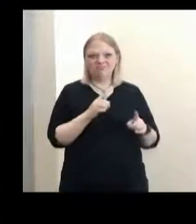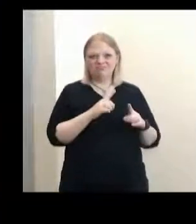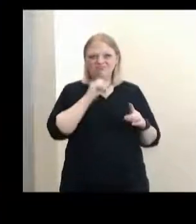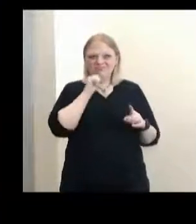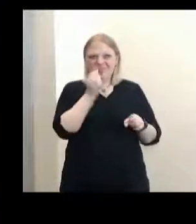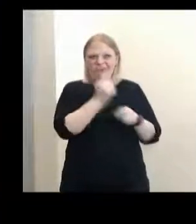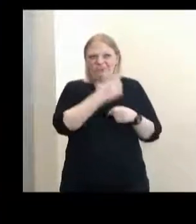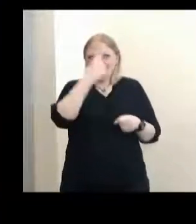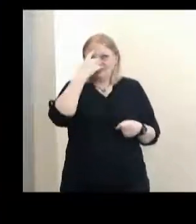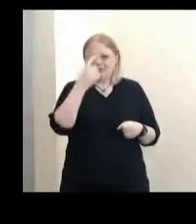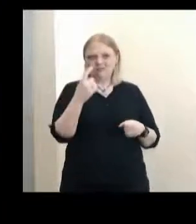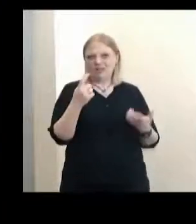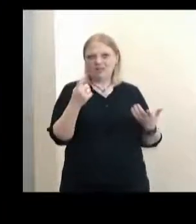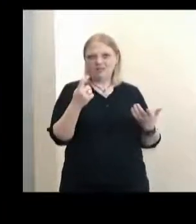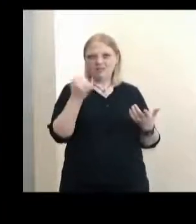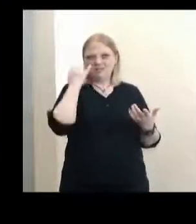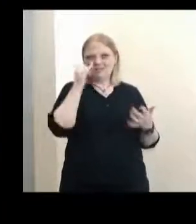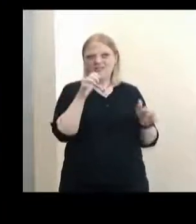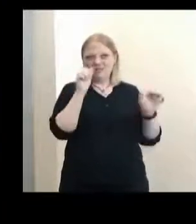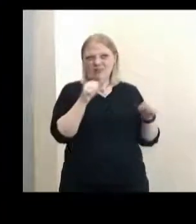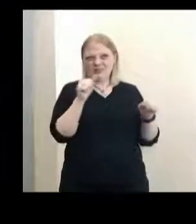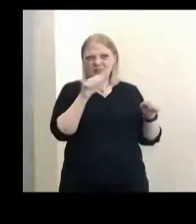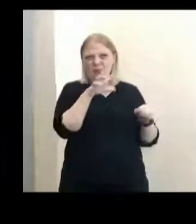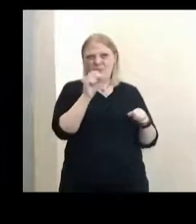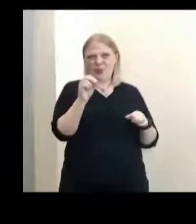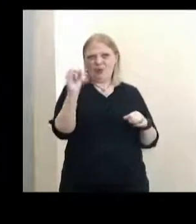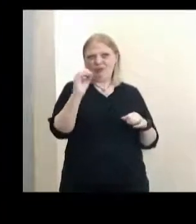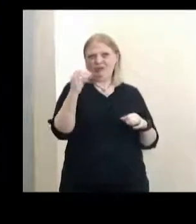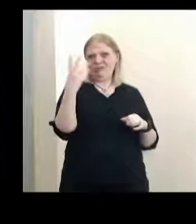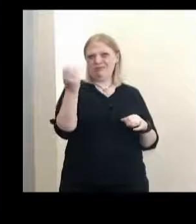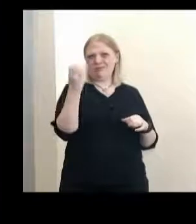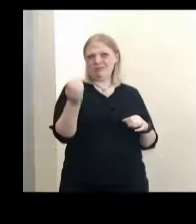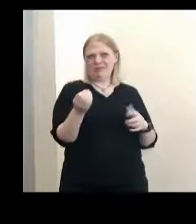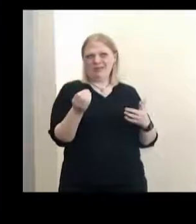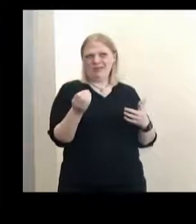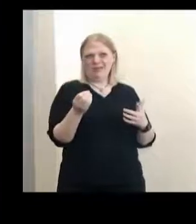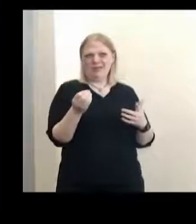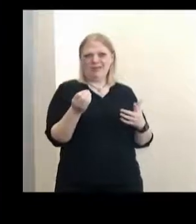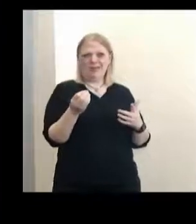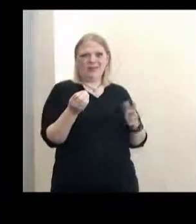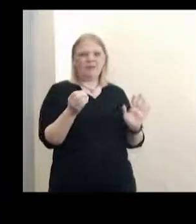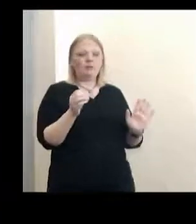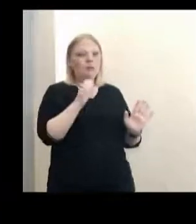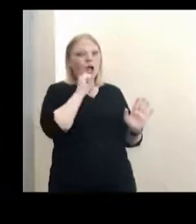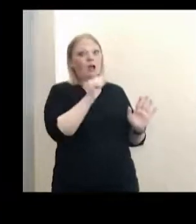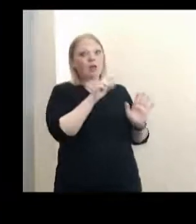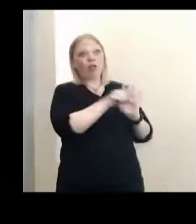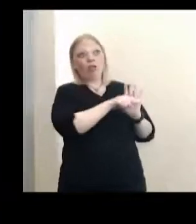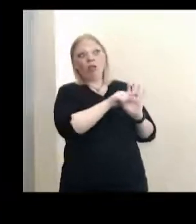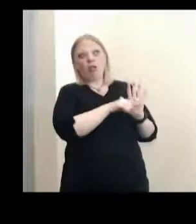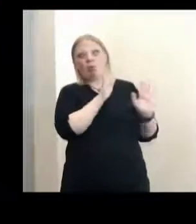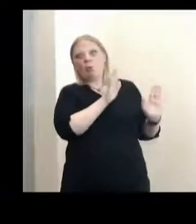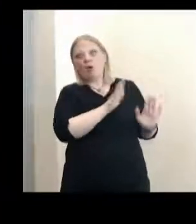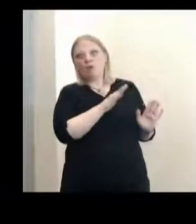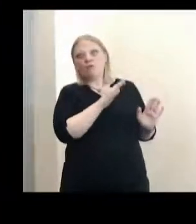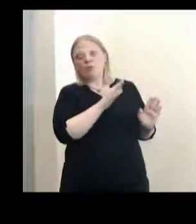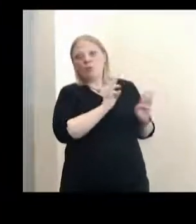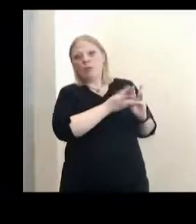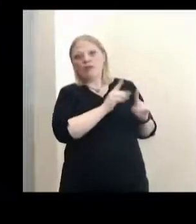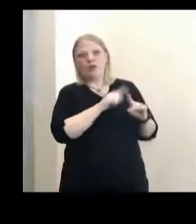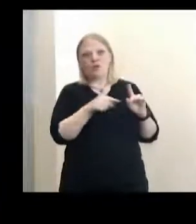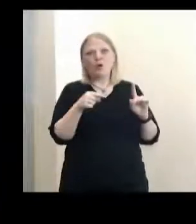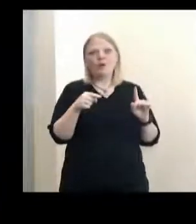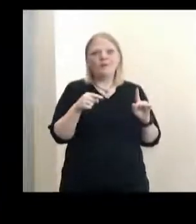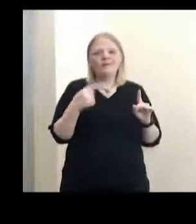do it when it potentially is still 30 degrees outside, notwithstanding the wonderful weather we've had. We do know it can snow in April